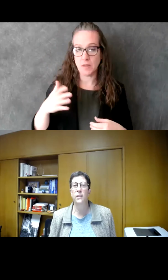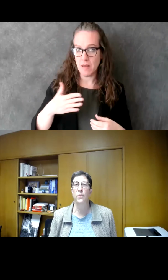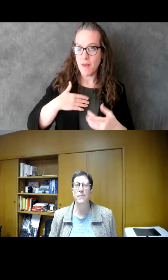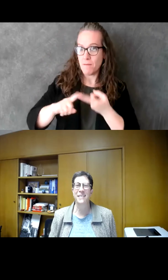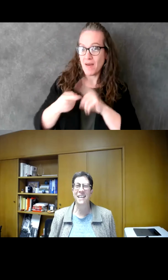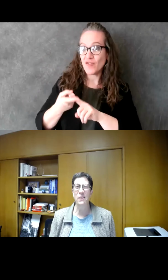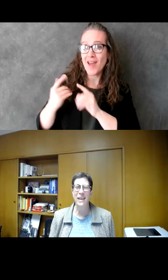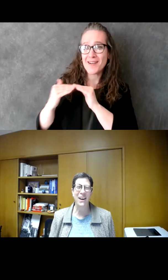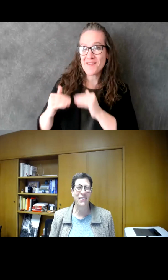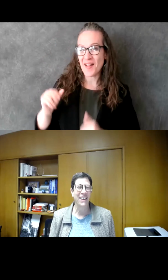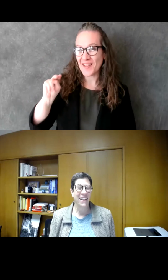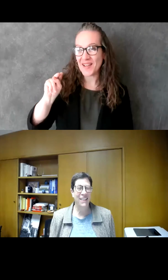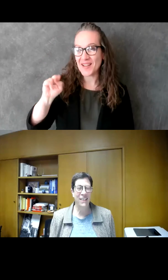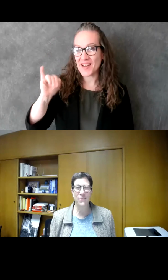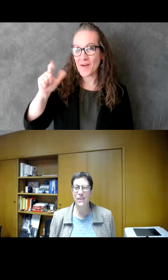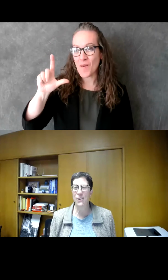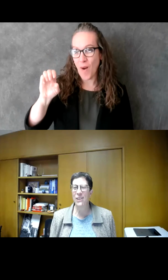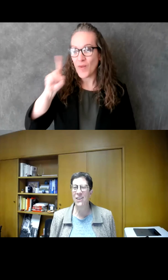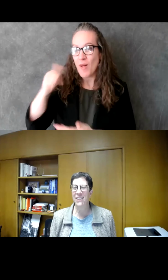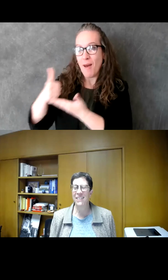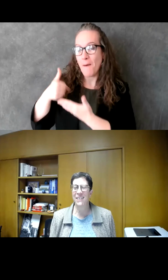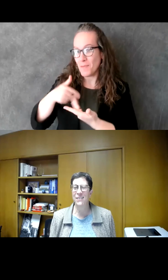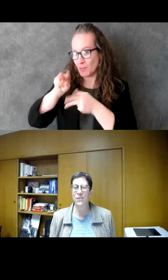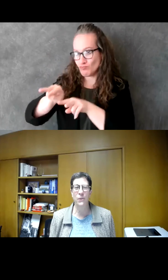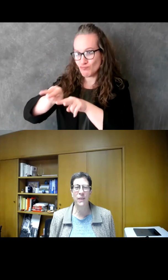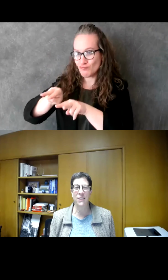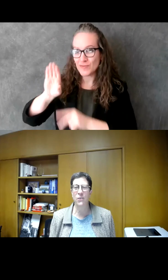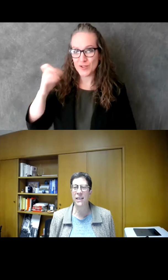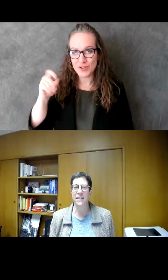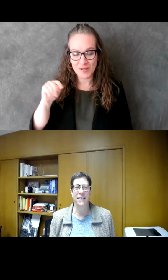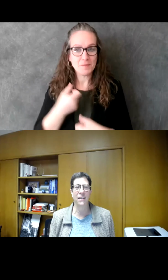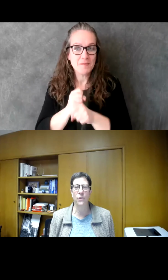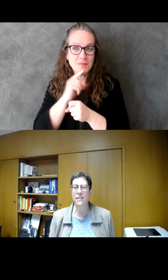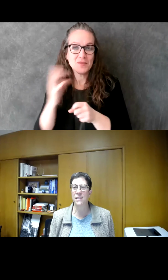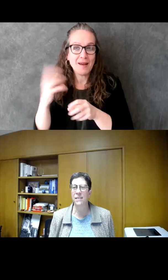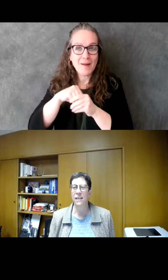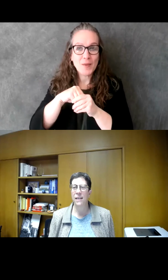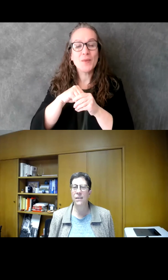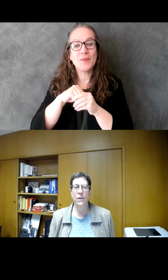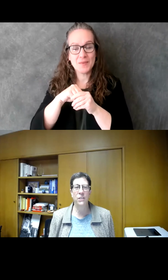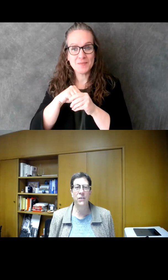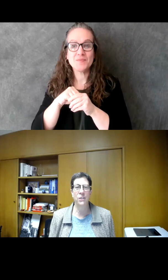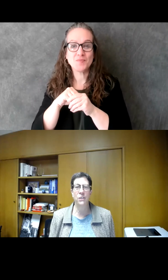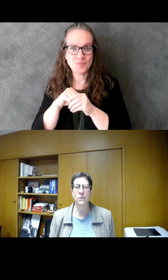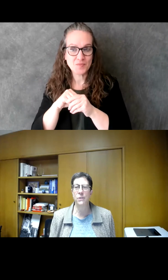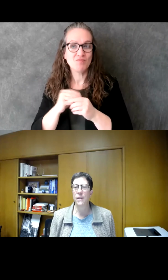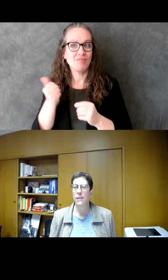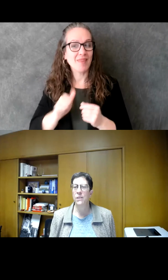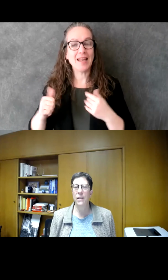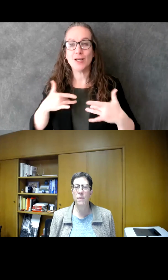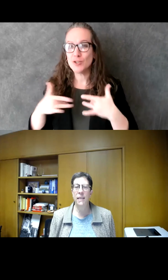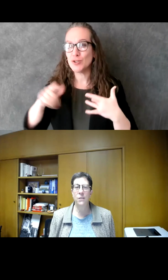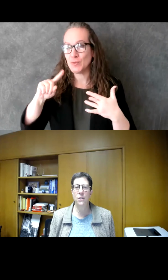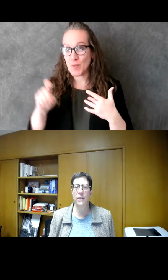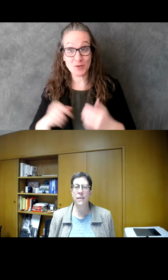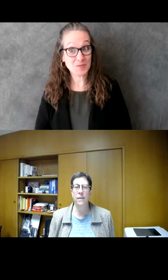Nicole has promised to help me out as we go along so that we can try and address your issues. So